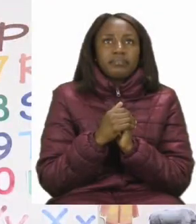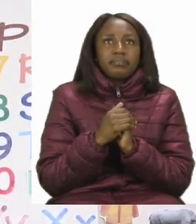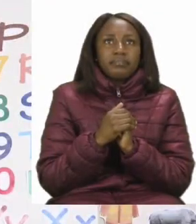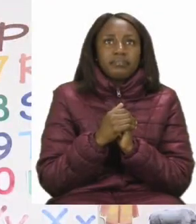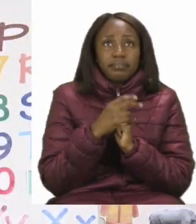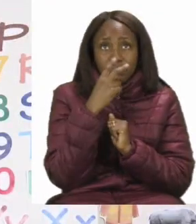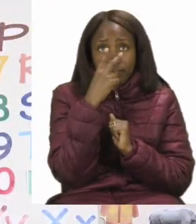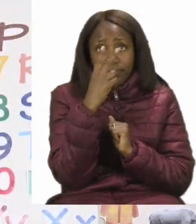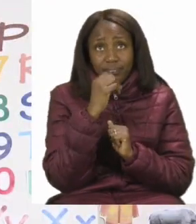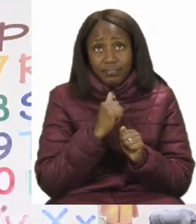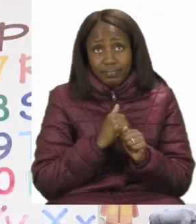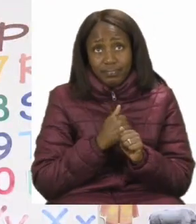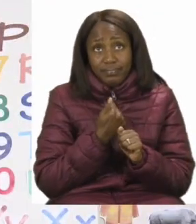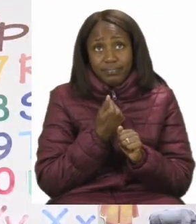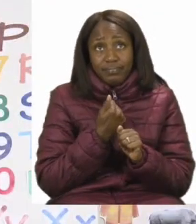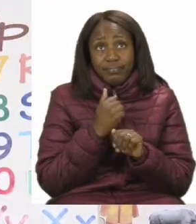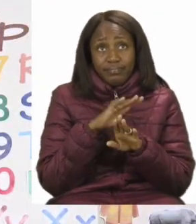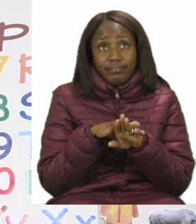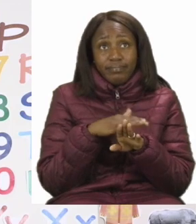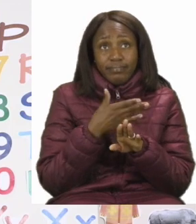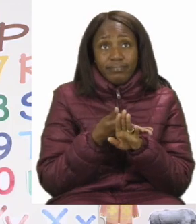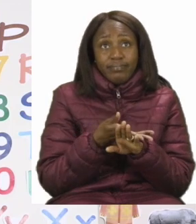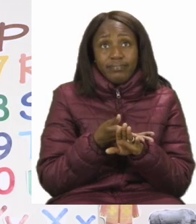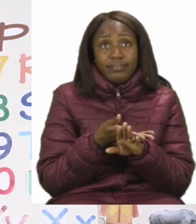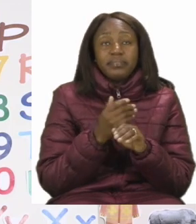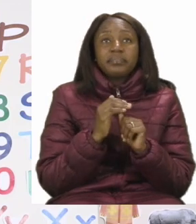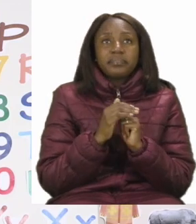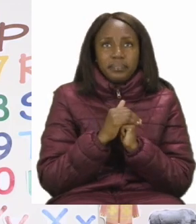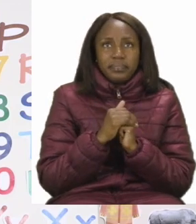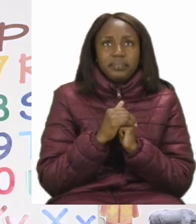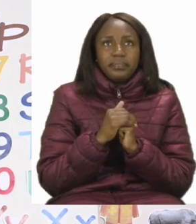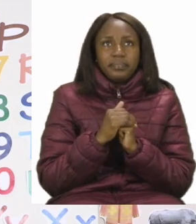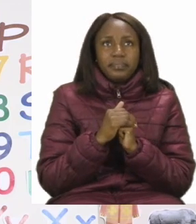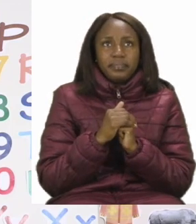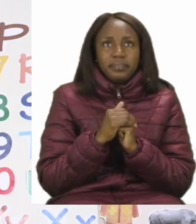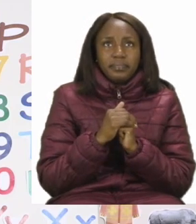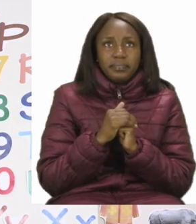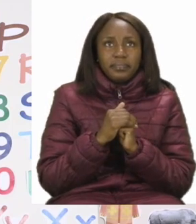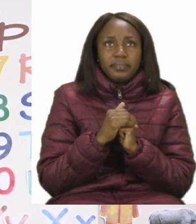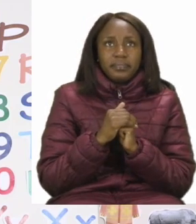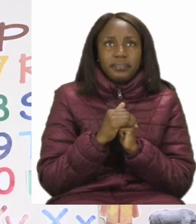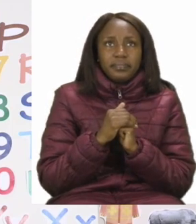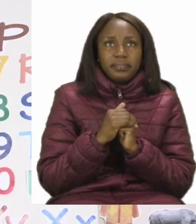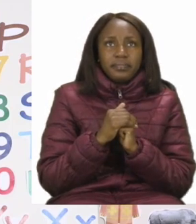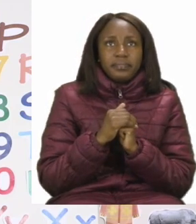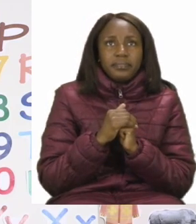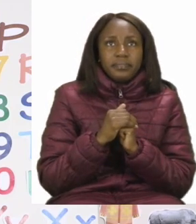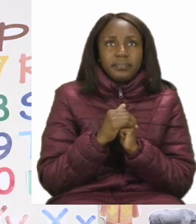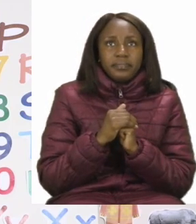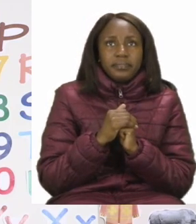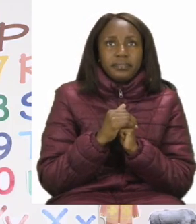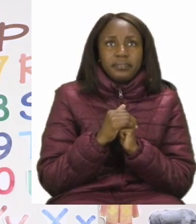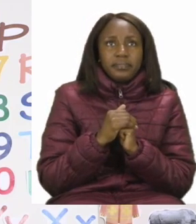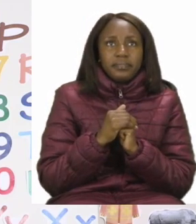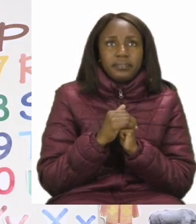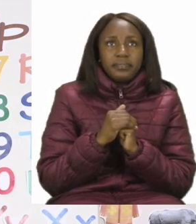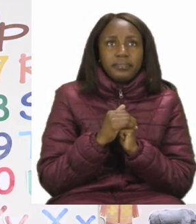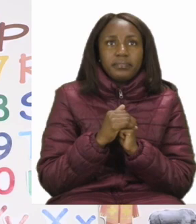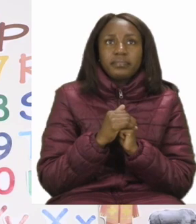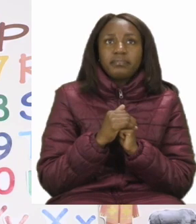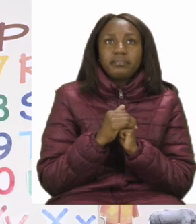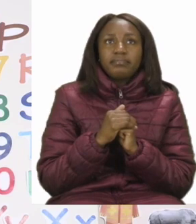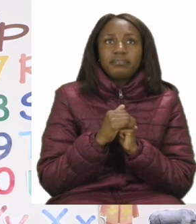my oval. I also put some flowers. They don't look the same as in the book, but we do what we can.